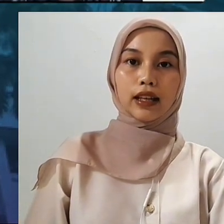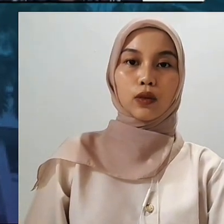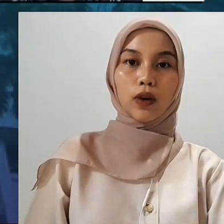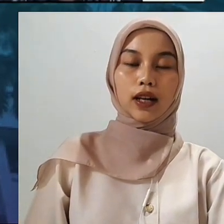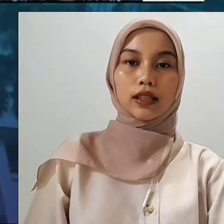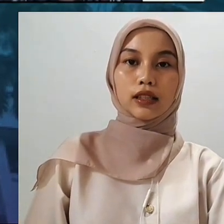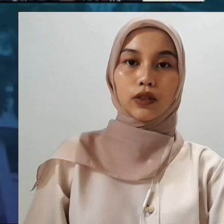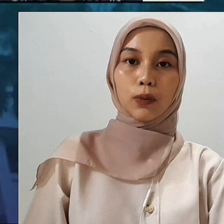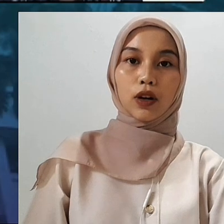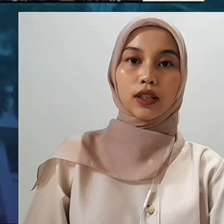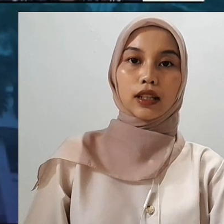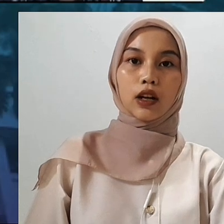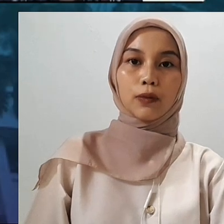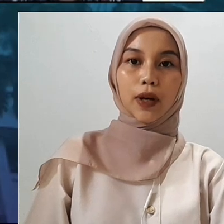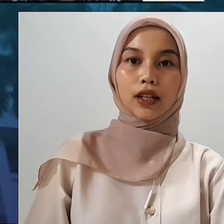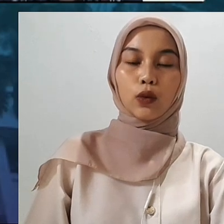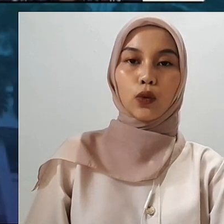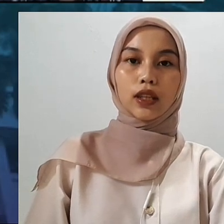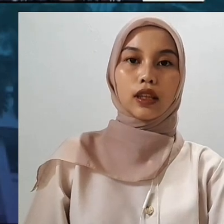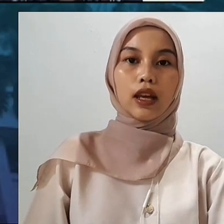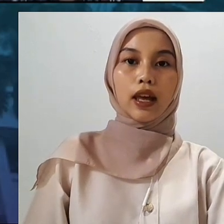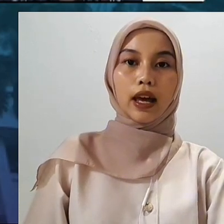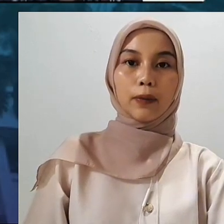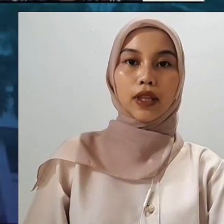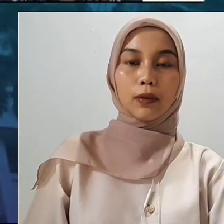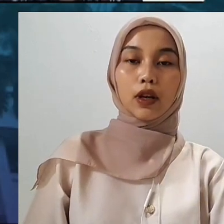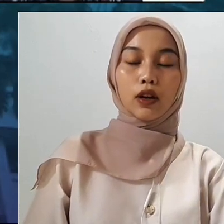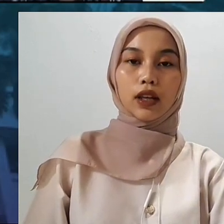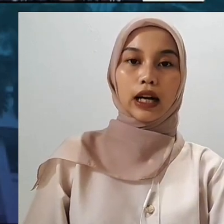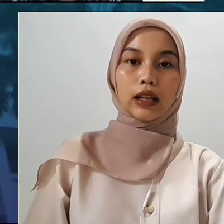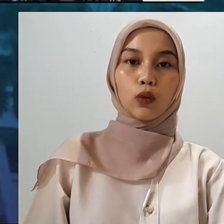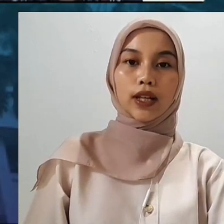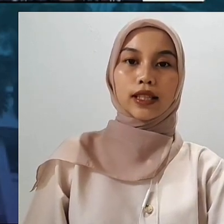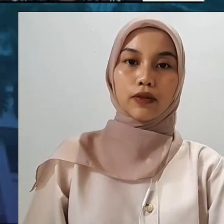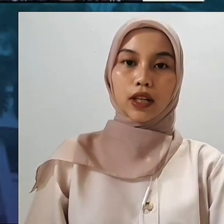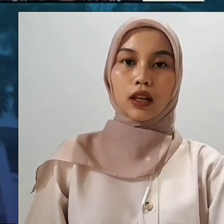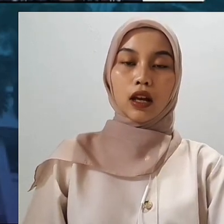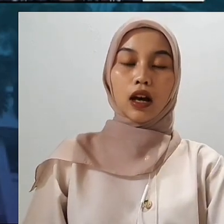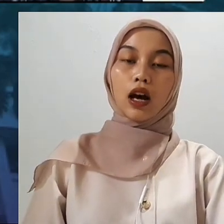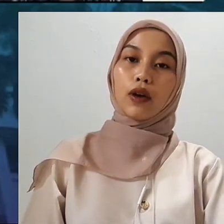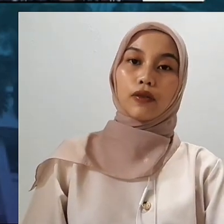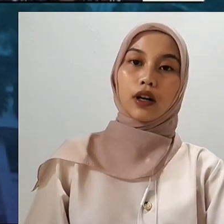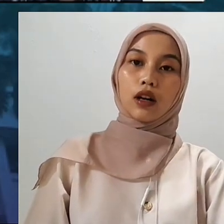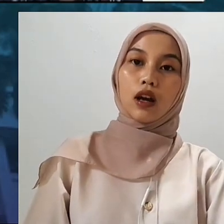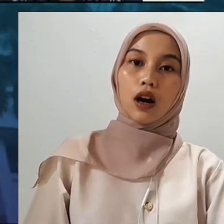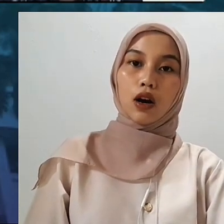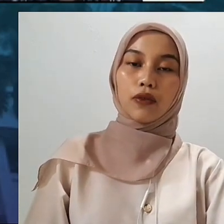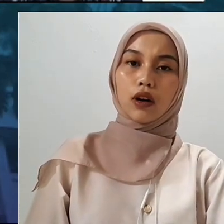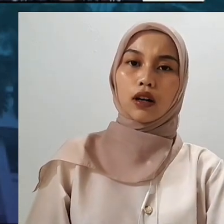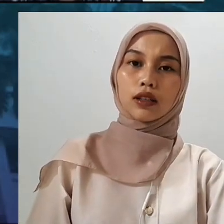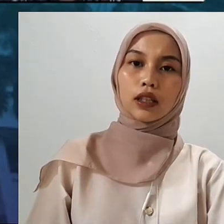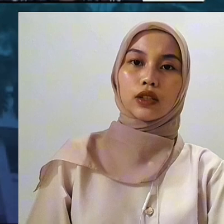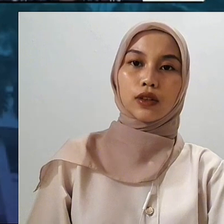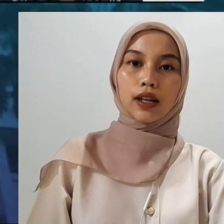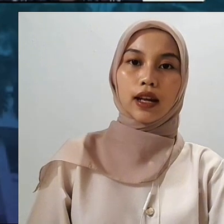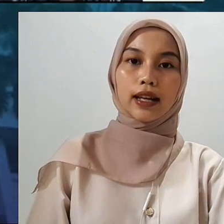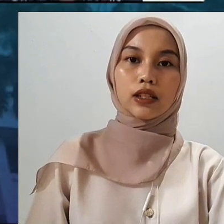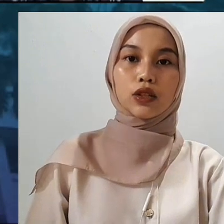additional test was reported compared with epidemiological week 7. However,